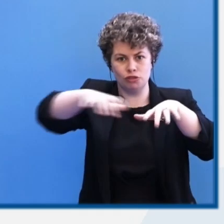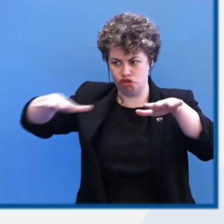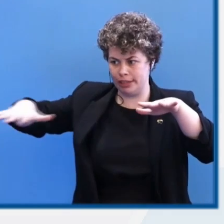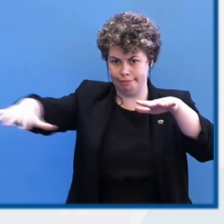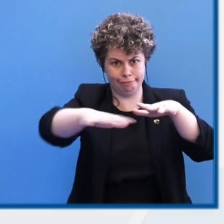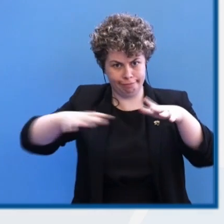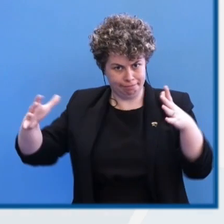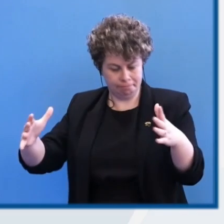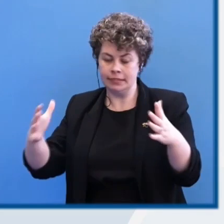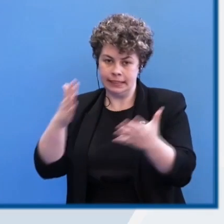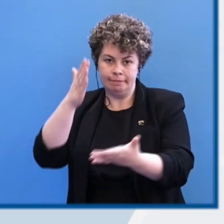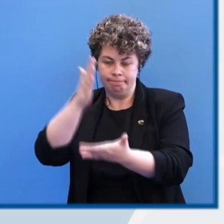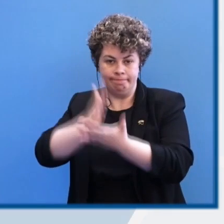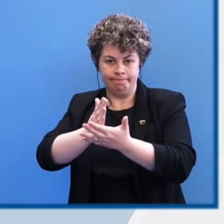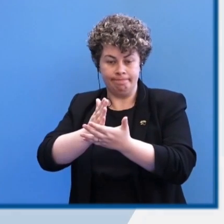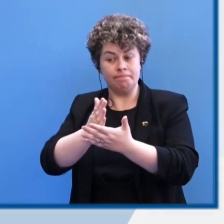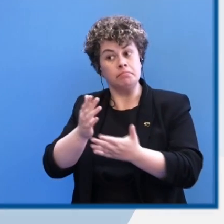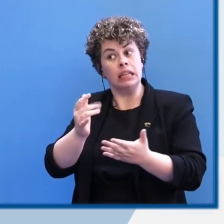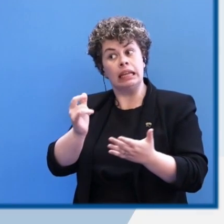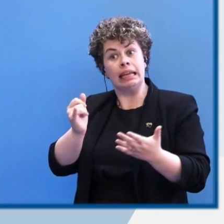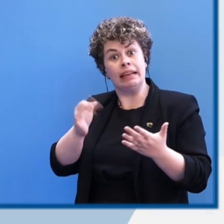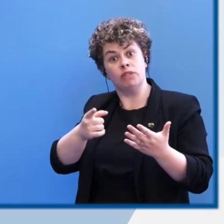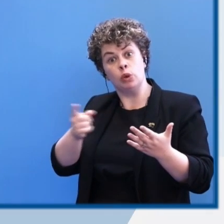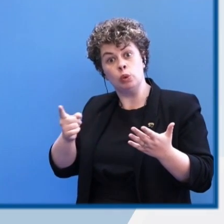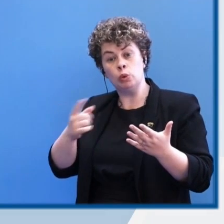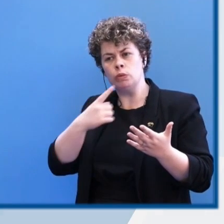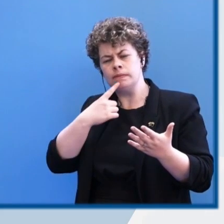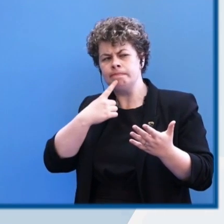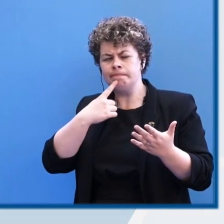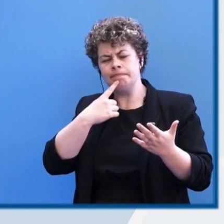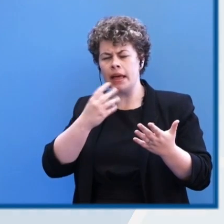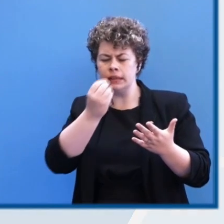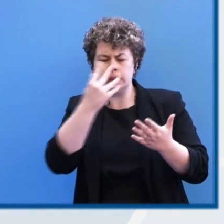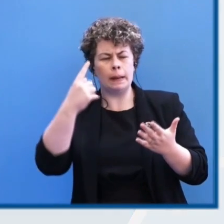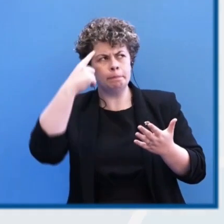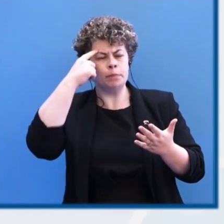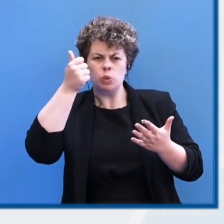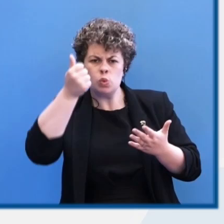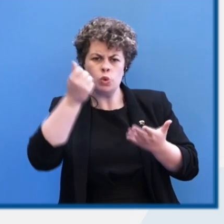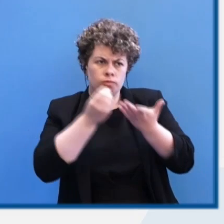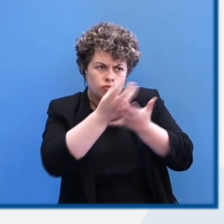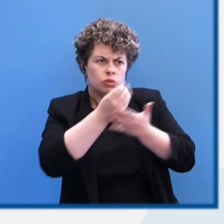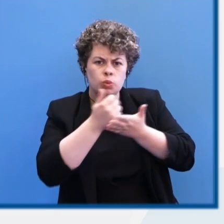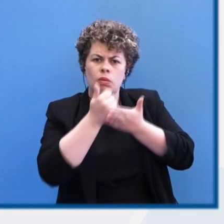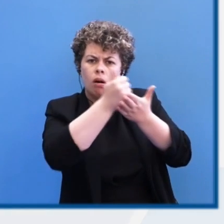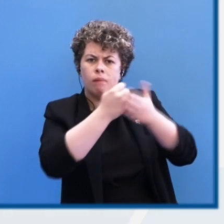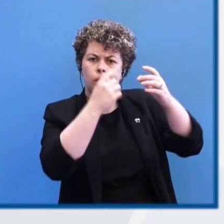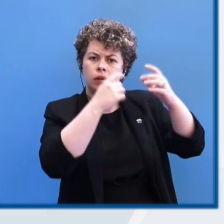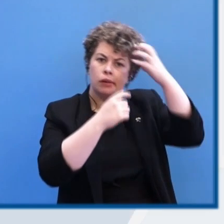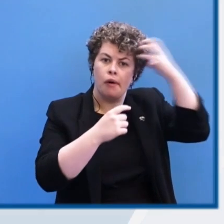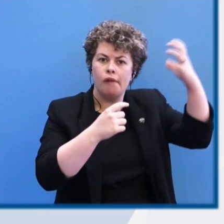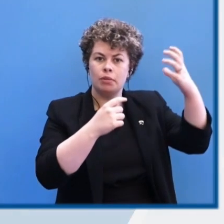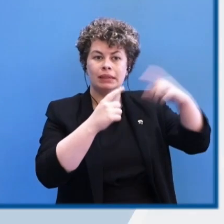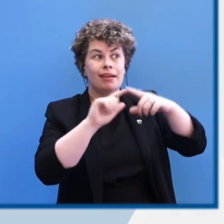if you had to suggest some practical things that could be done to help your government or other governments move